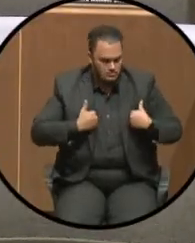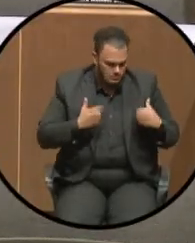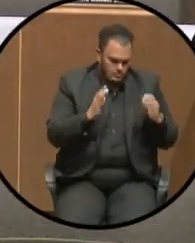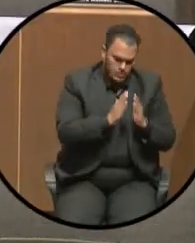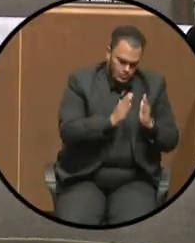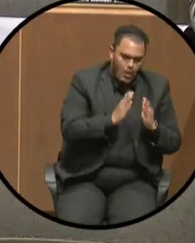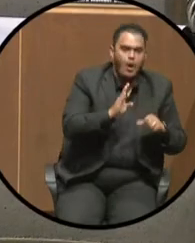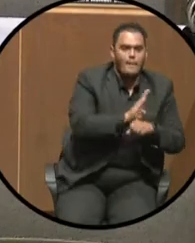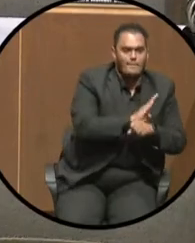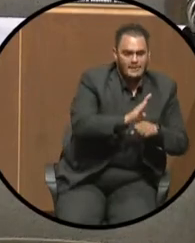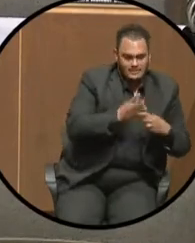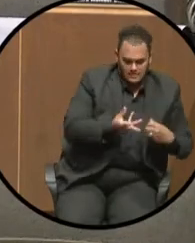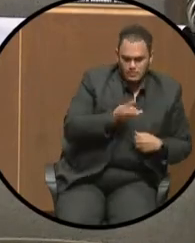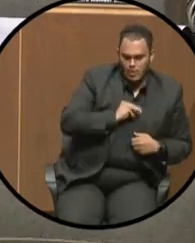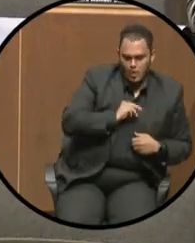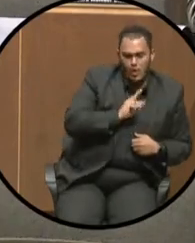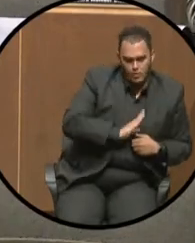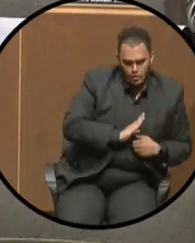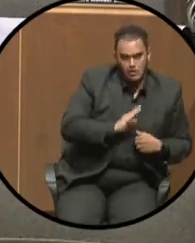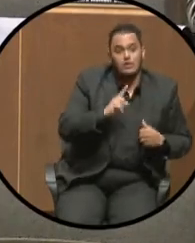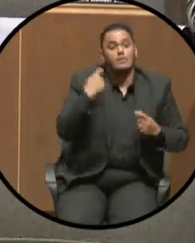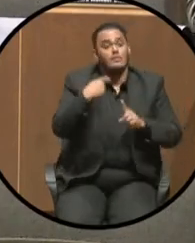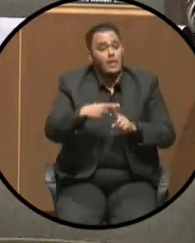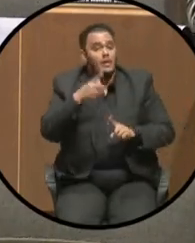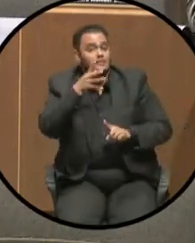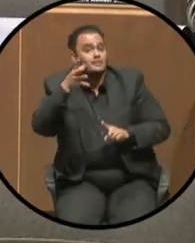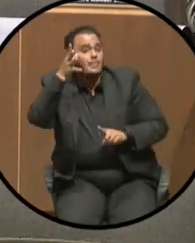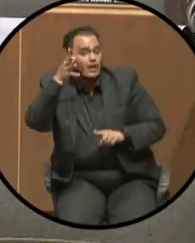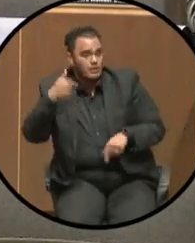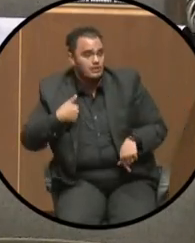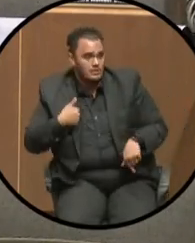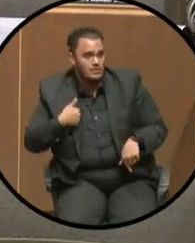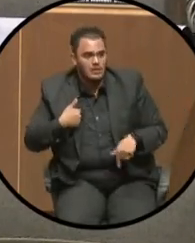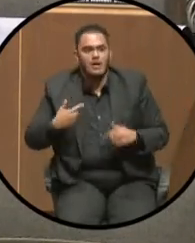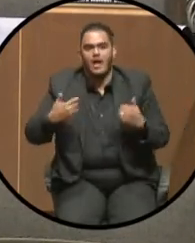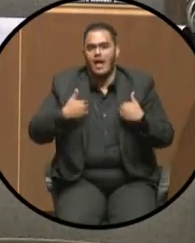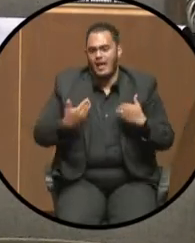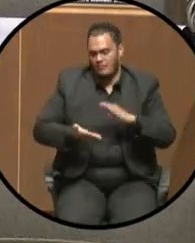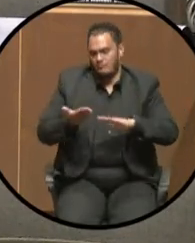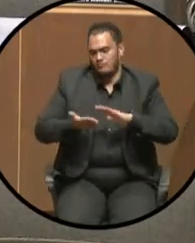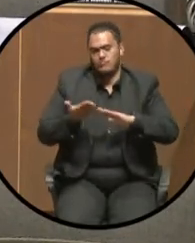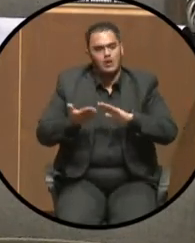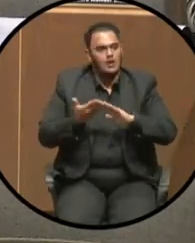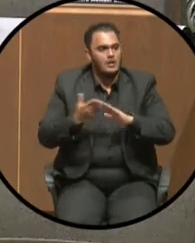as I run a Facebook group, about 1,100 people